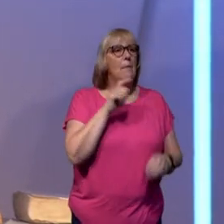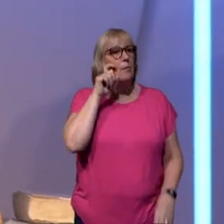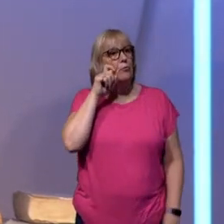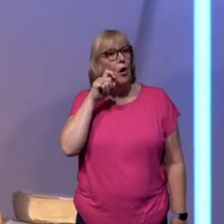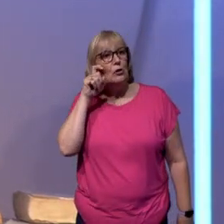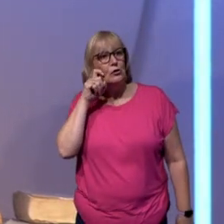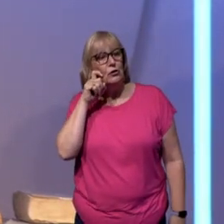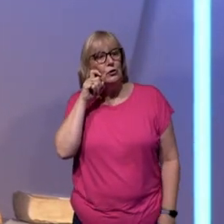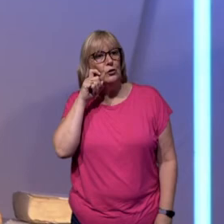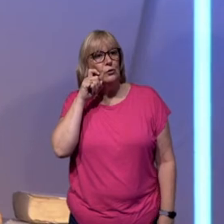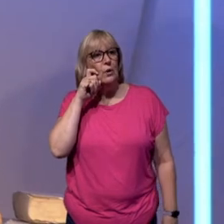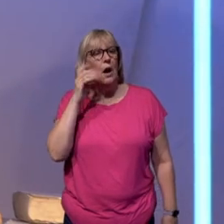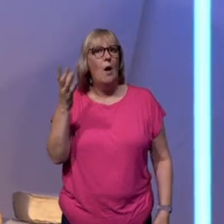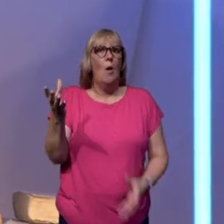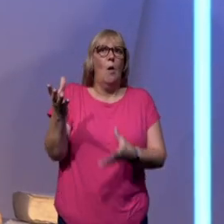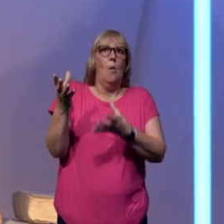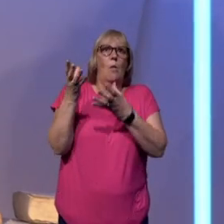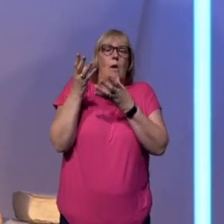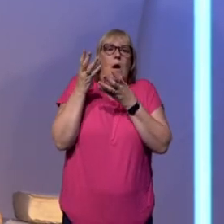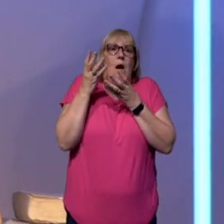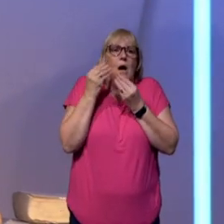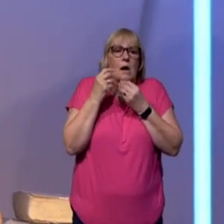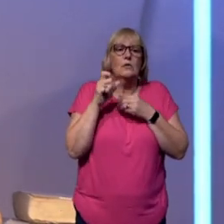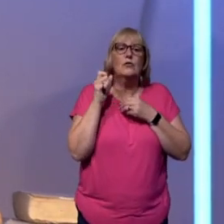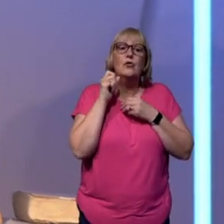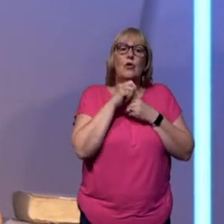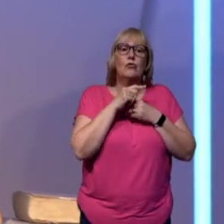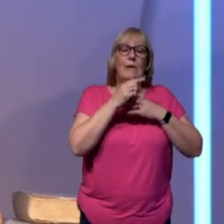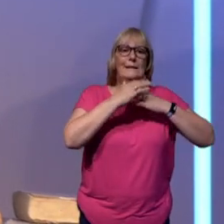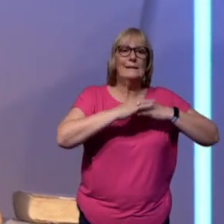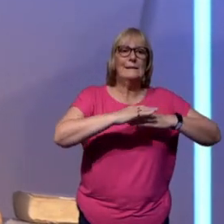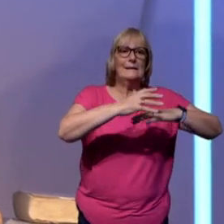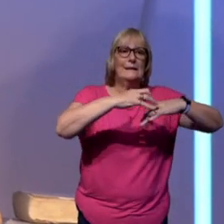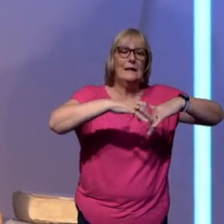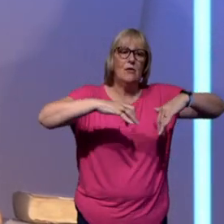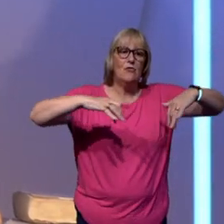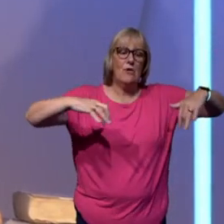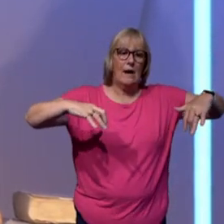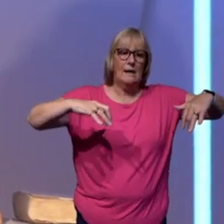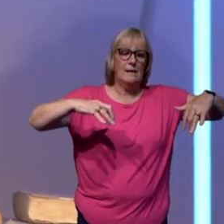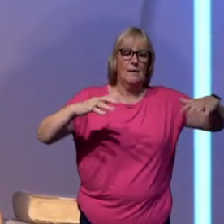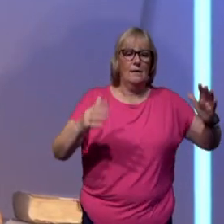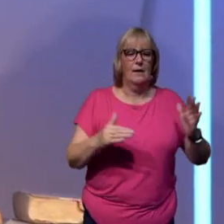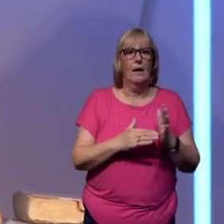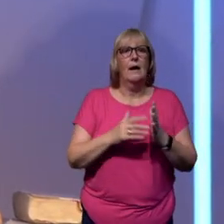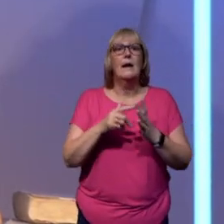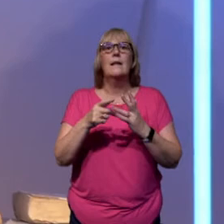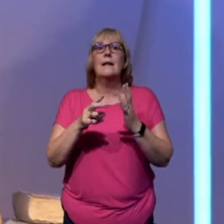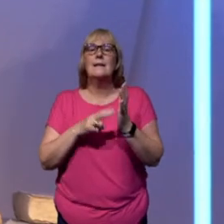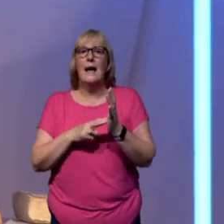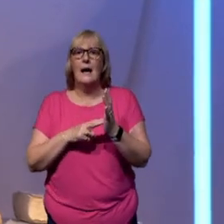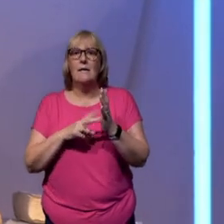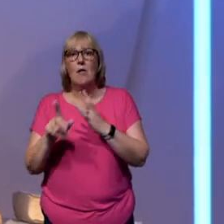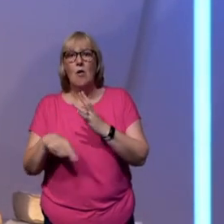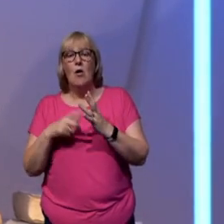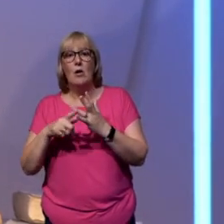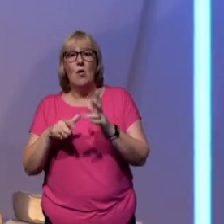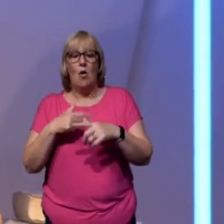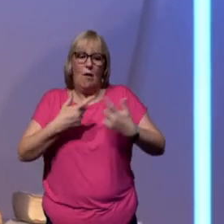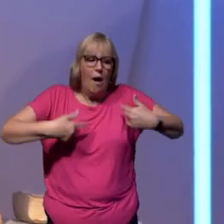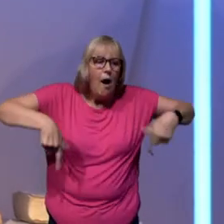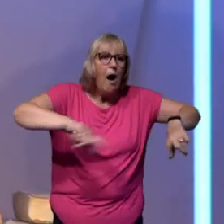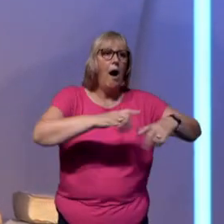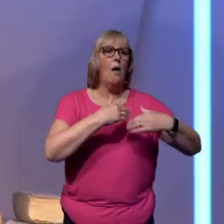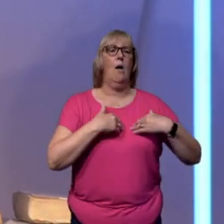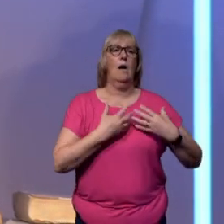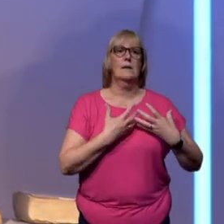the Lord dried up the Red Sea and what you did to Zion and Og, whom you completely destroyed, our hearts melted. Chapter 5, verse 1, for your